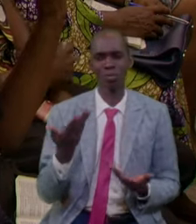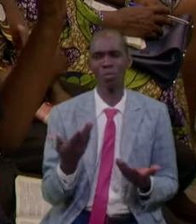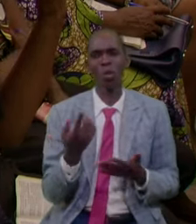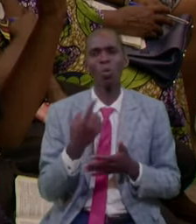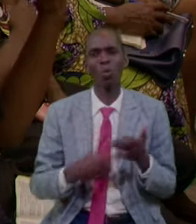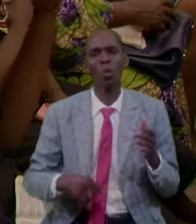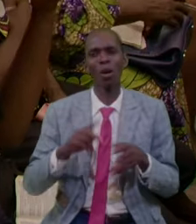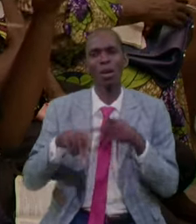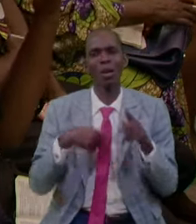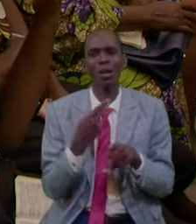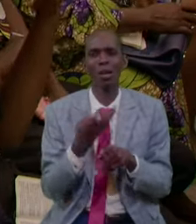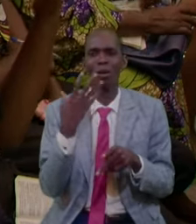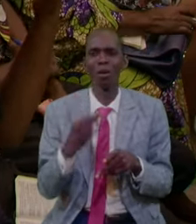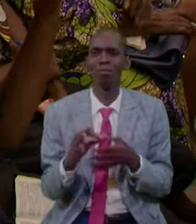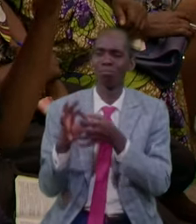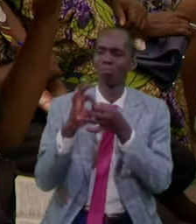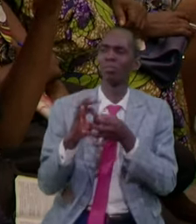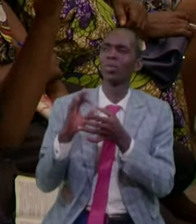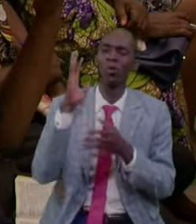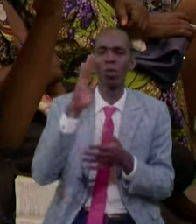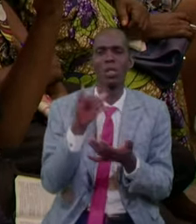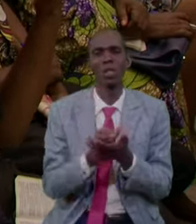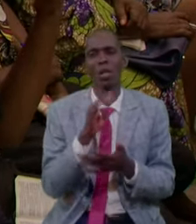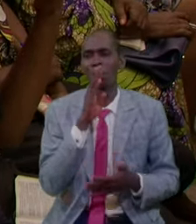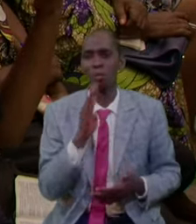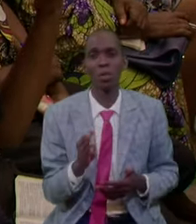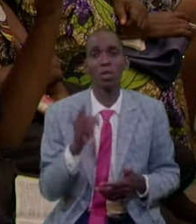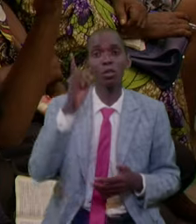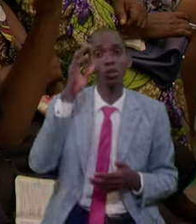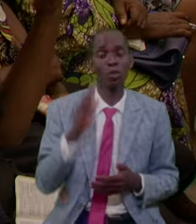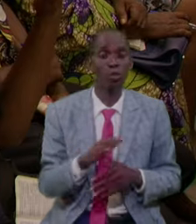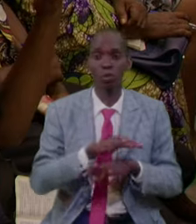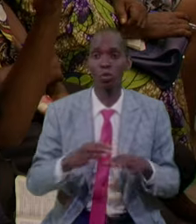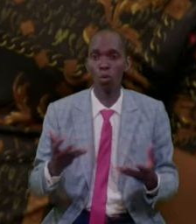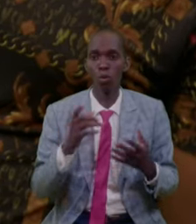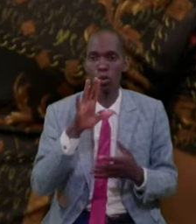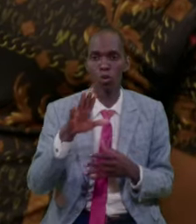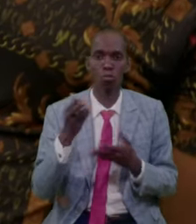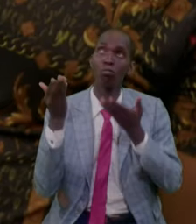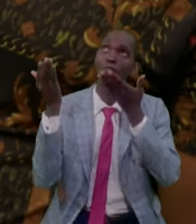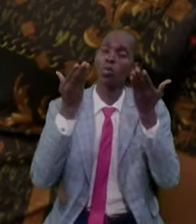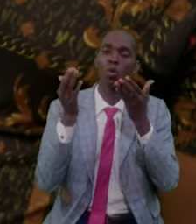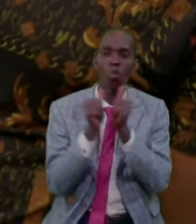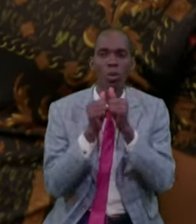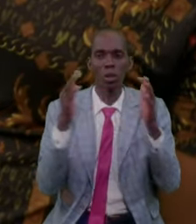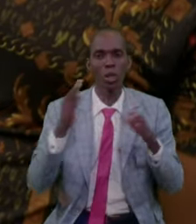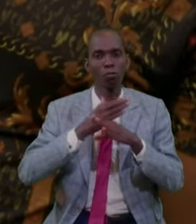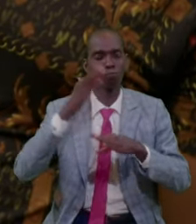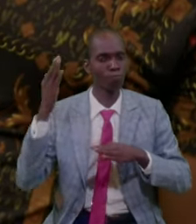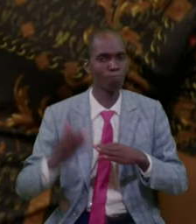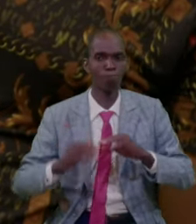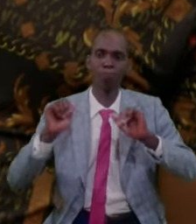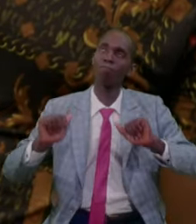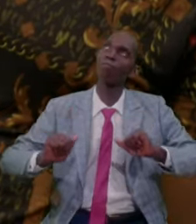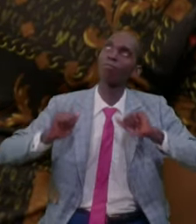fruits without absolute surrender unto him. That's why he says no man